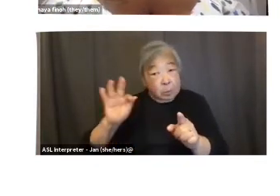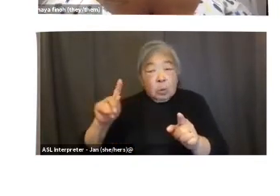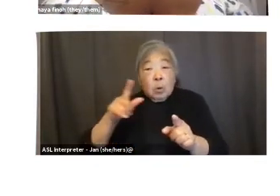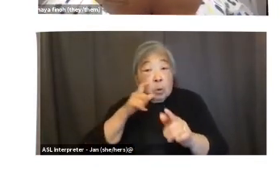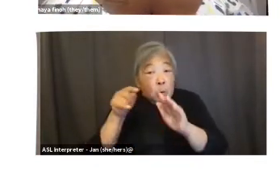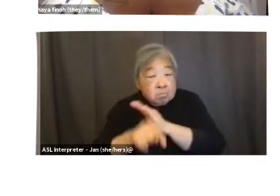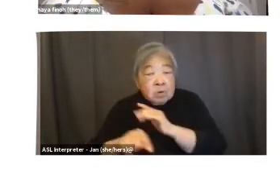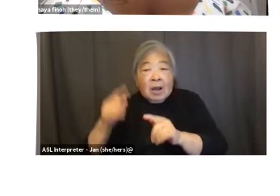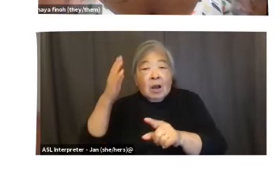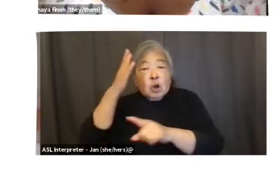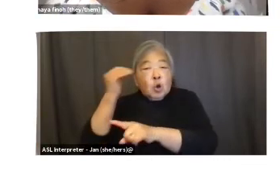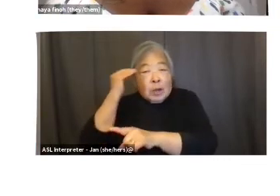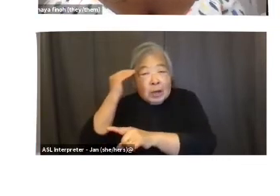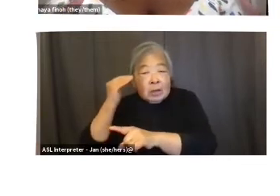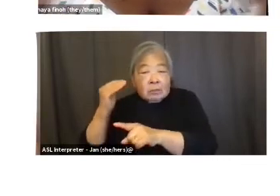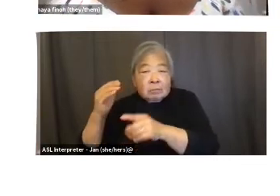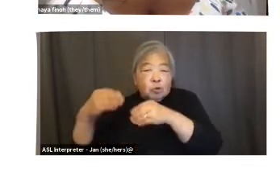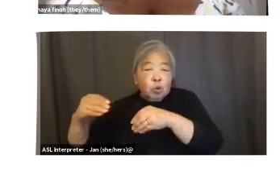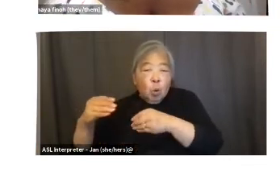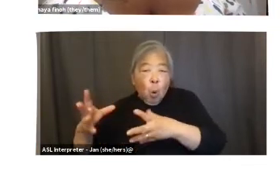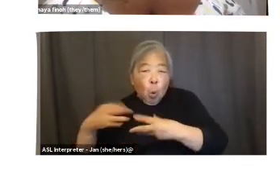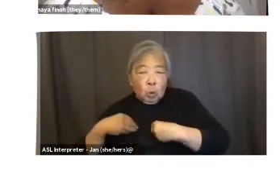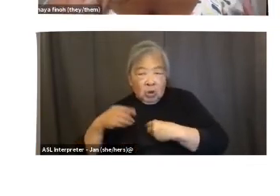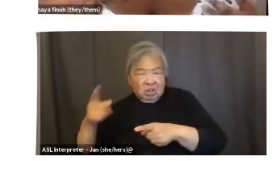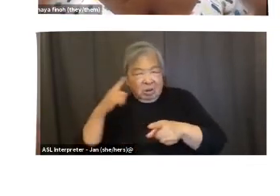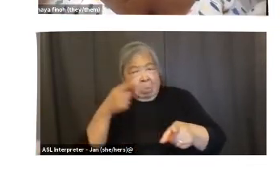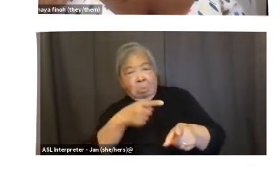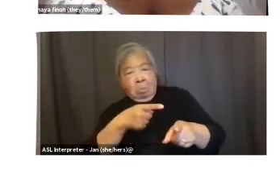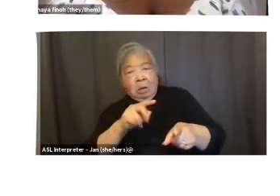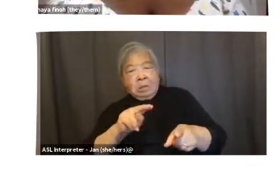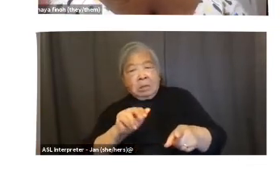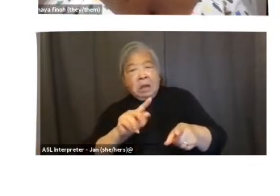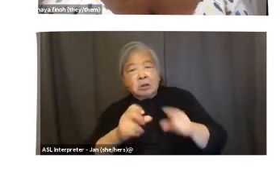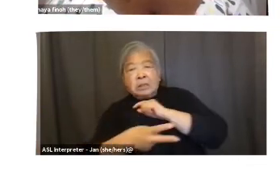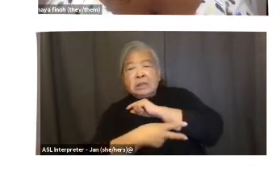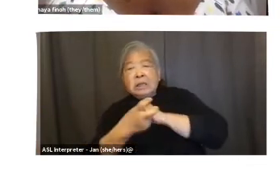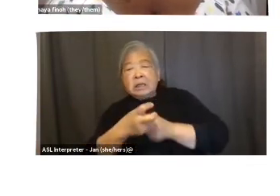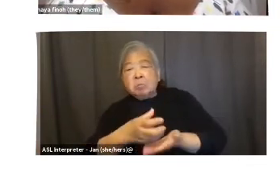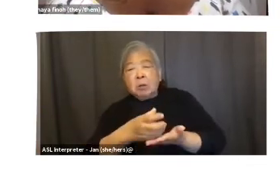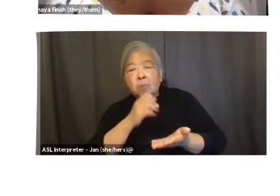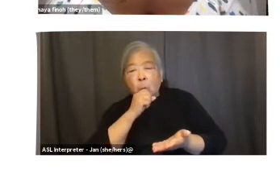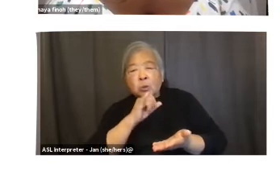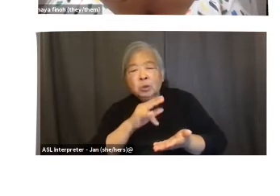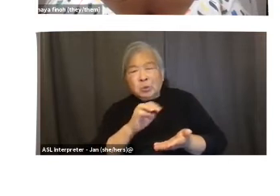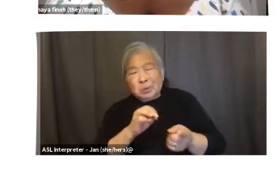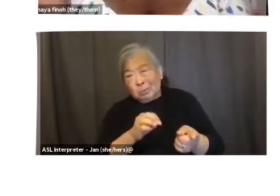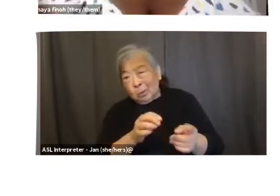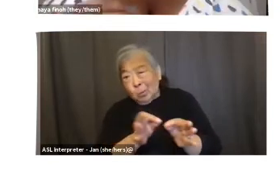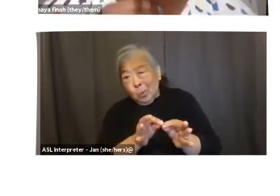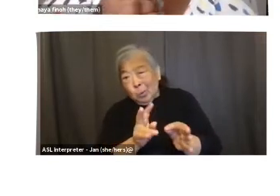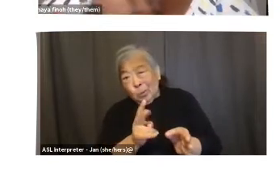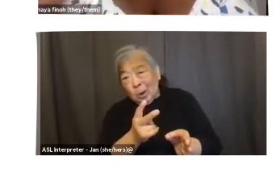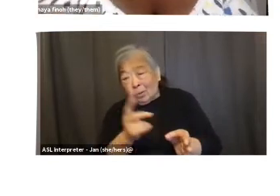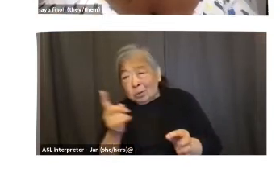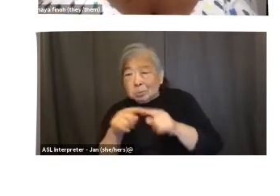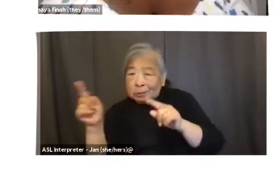because she thought Latasha was stealing a bottle of orange juice. an item worth less than $2. The fact